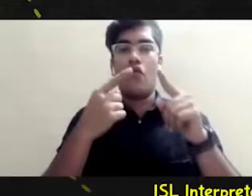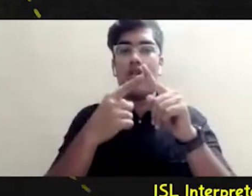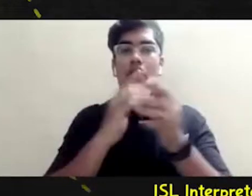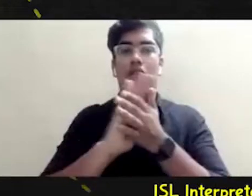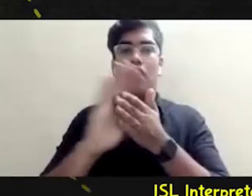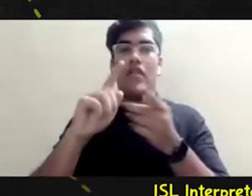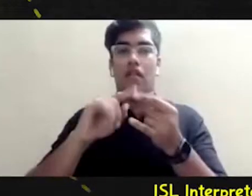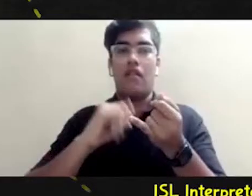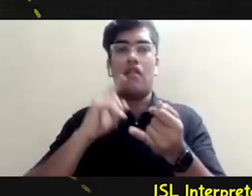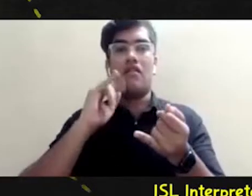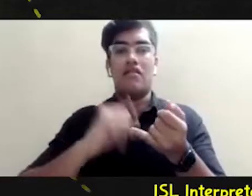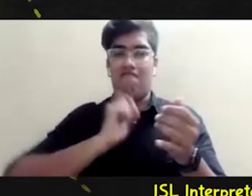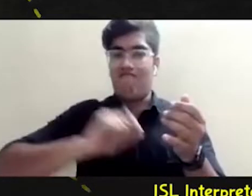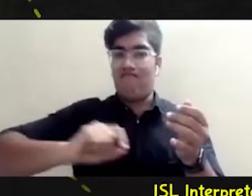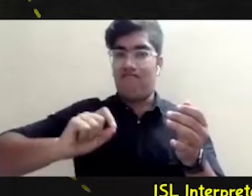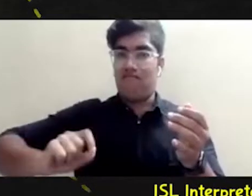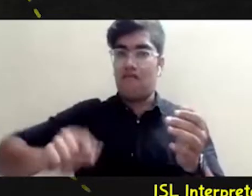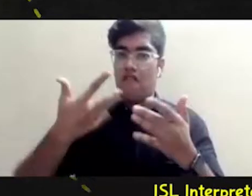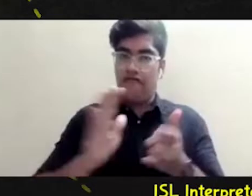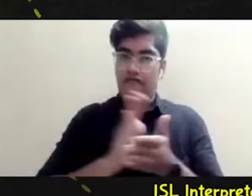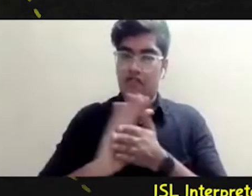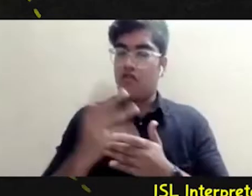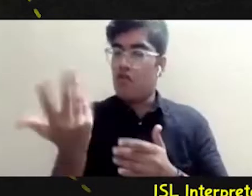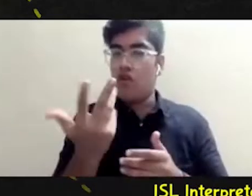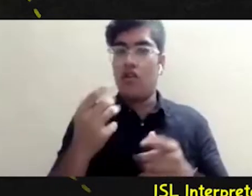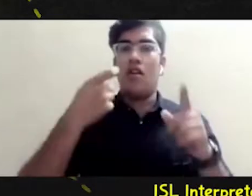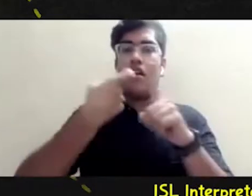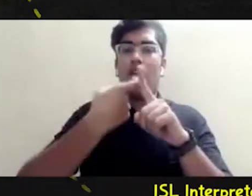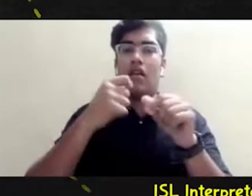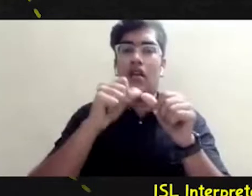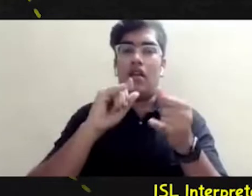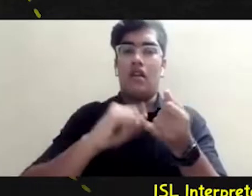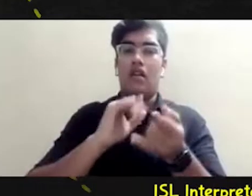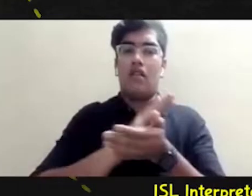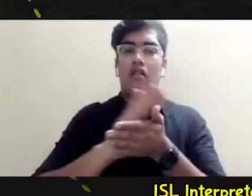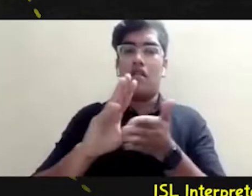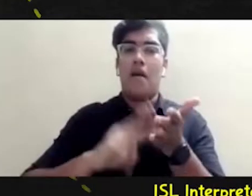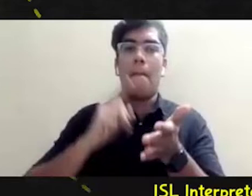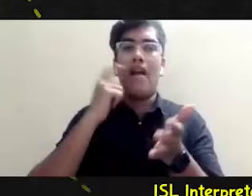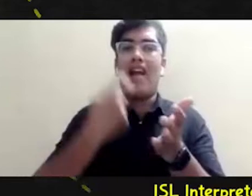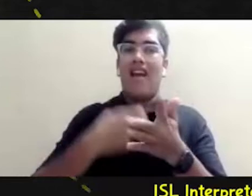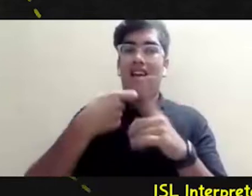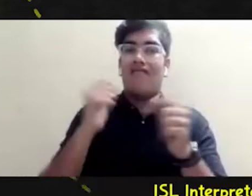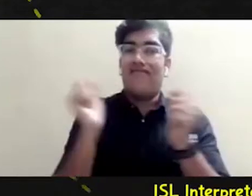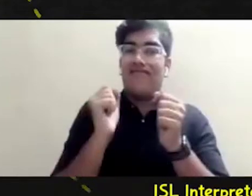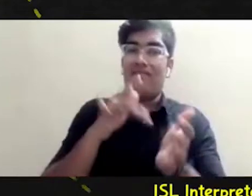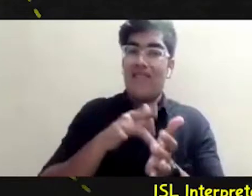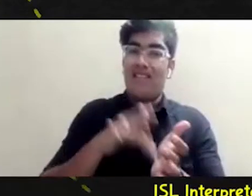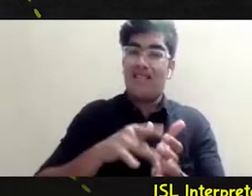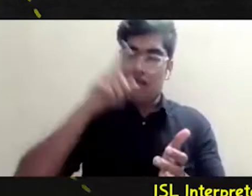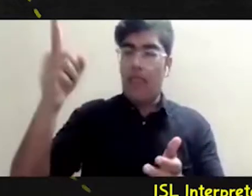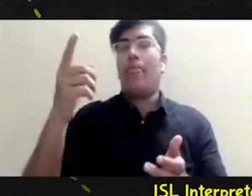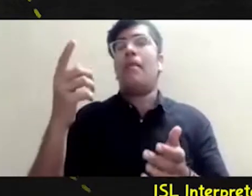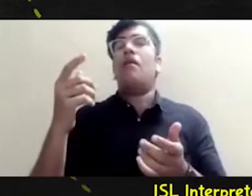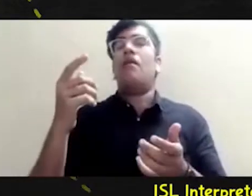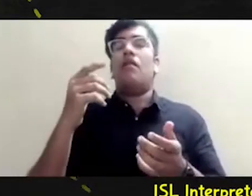pinkwashing in Kashmir and how the Indian government has actually used the rhetoric of LGBTQ plus rights to justify the